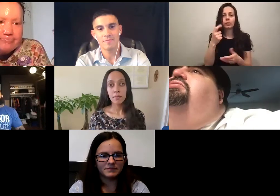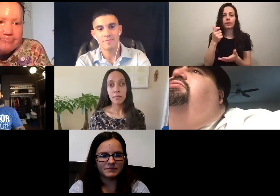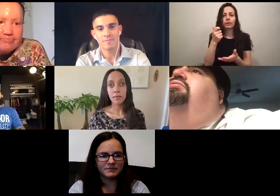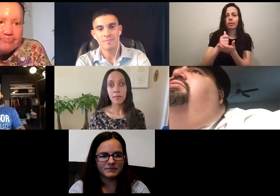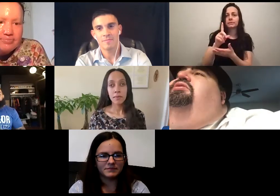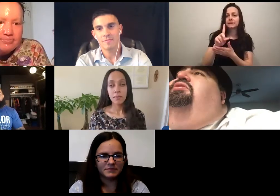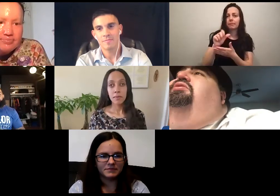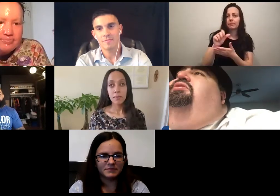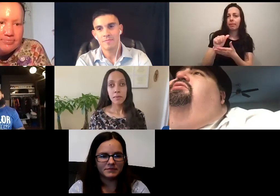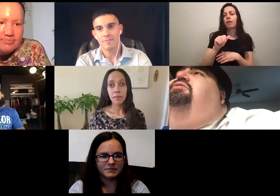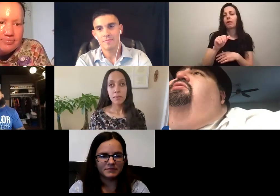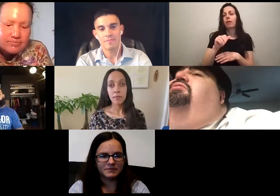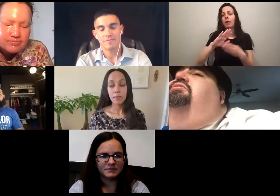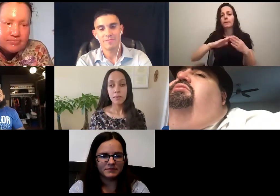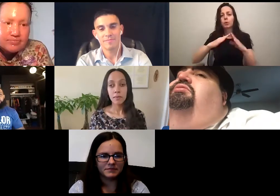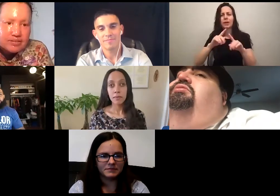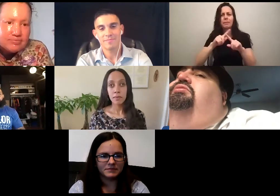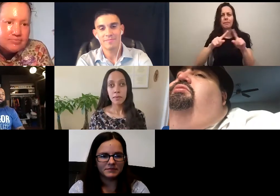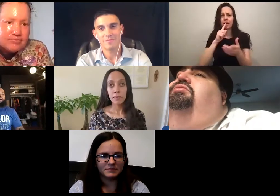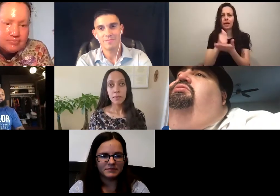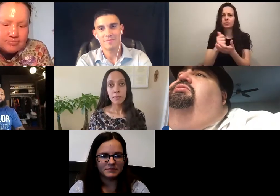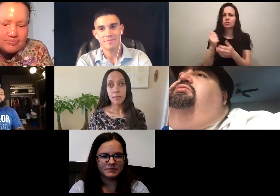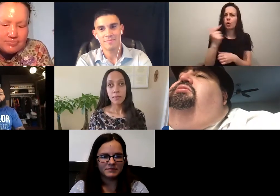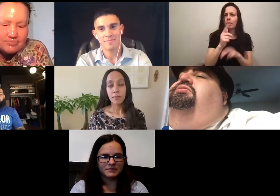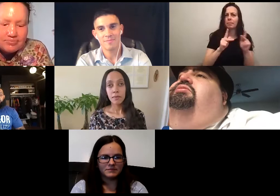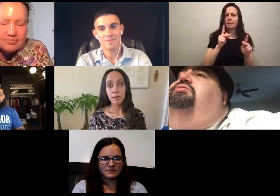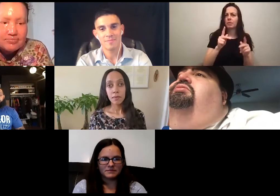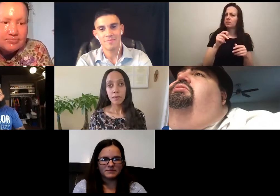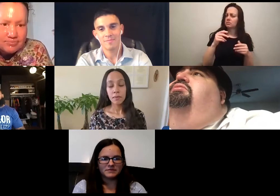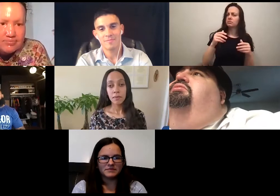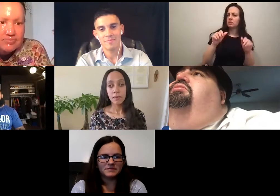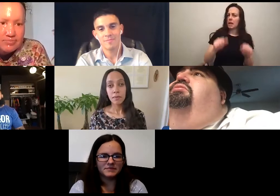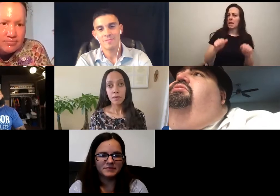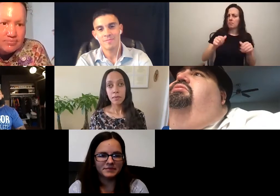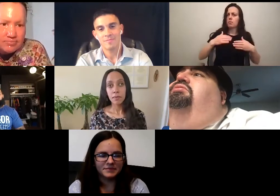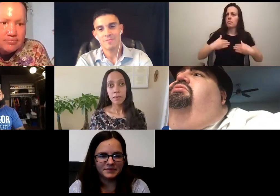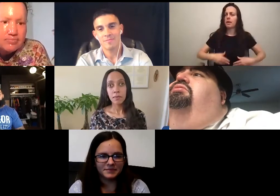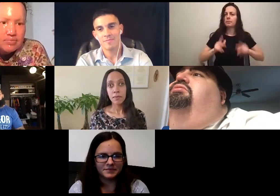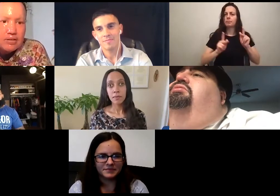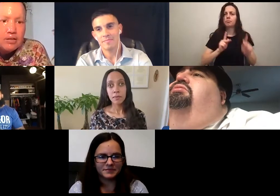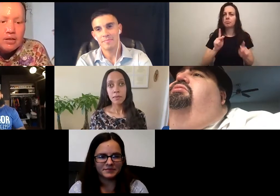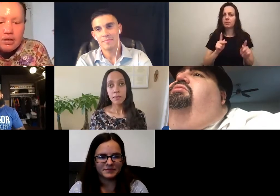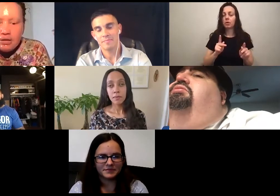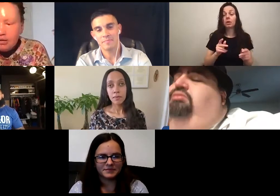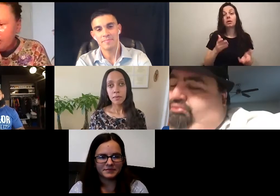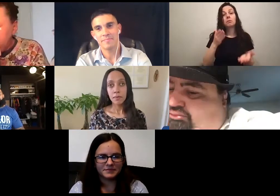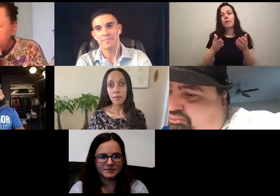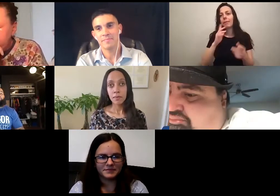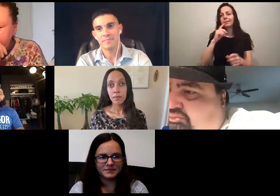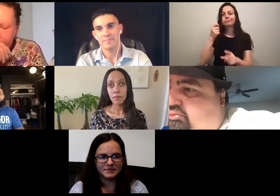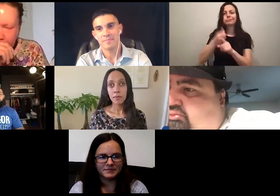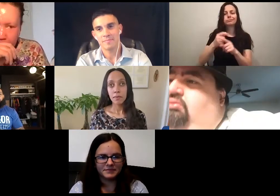community. It helps all. It helps able-bodied people that might get an injury